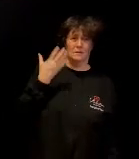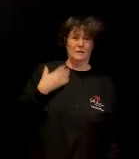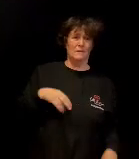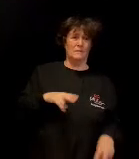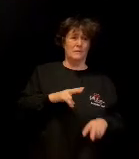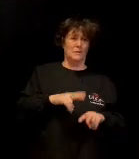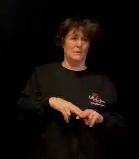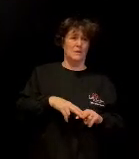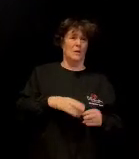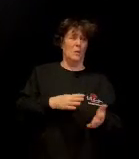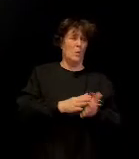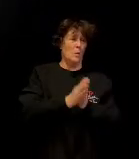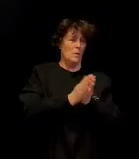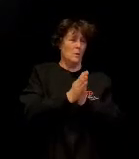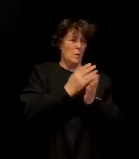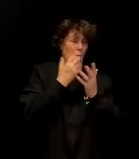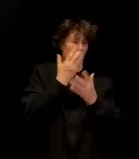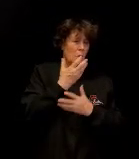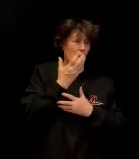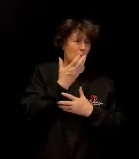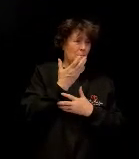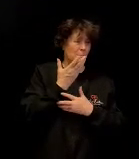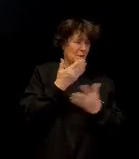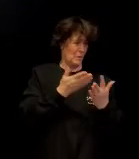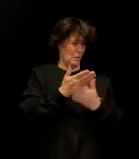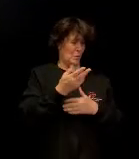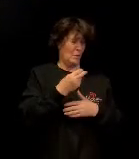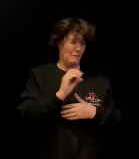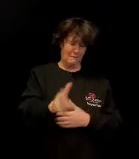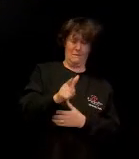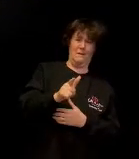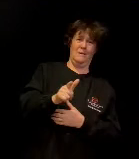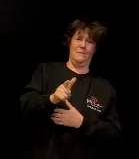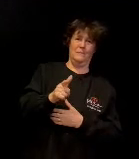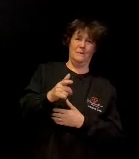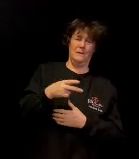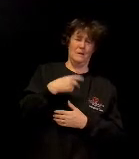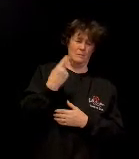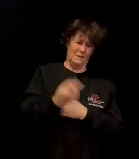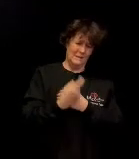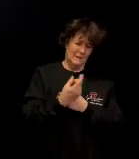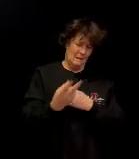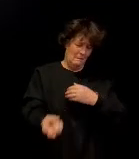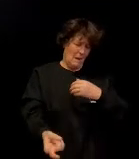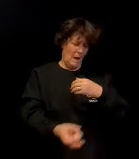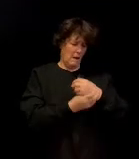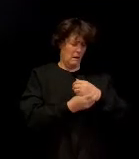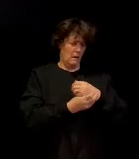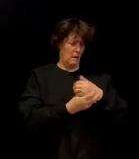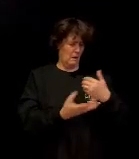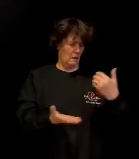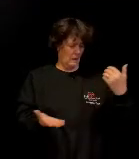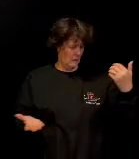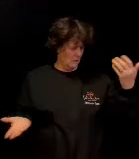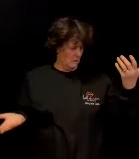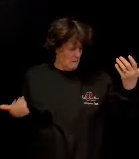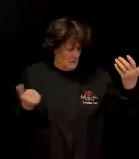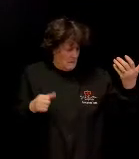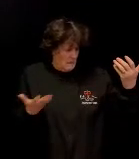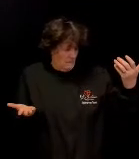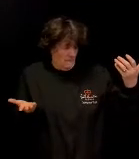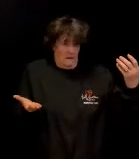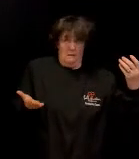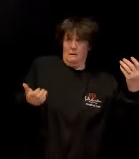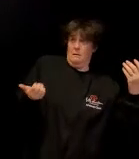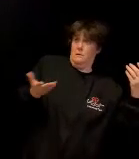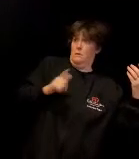warming yourself? I mean, right, we've just been through hell, right? And all of a sudden here comes a snake out and latches on my hand. Is there anything else, Lord,